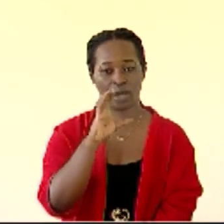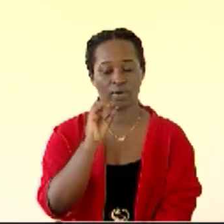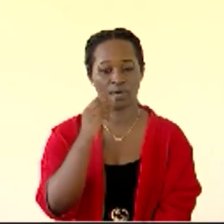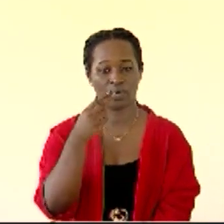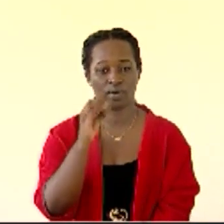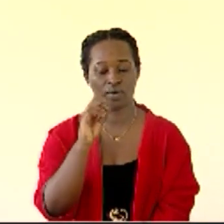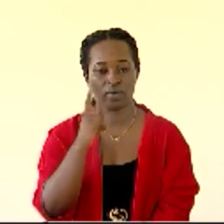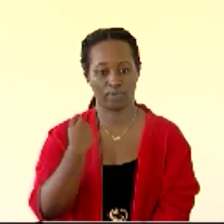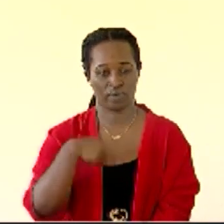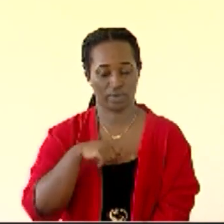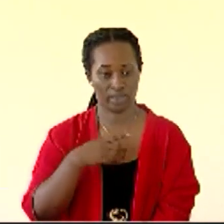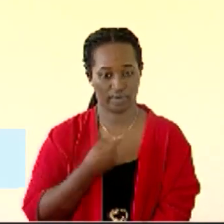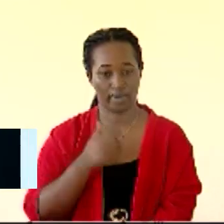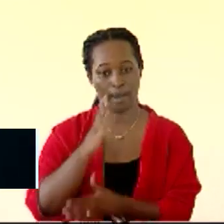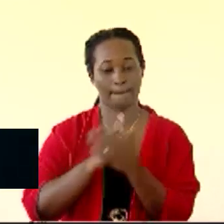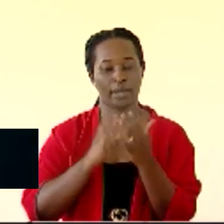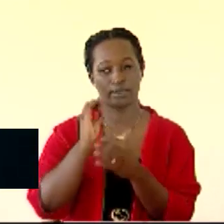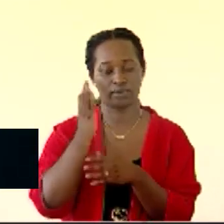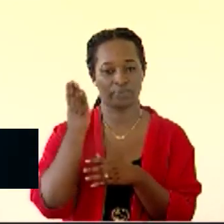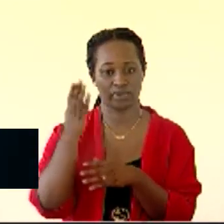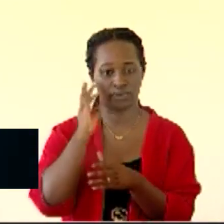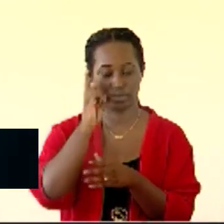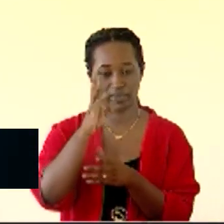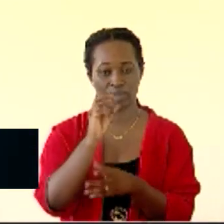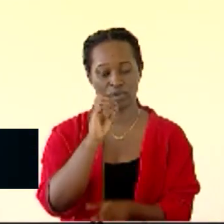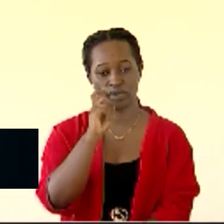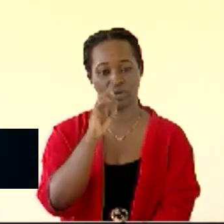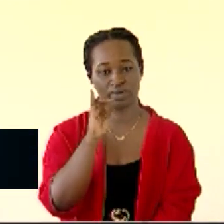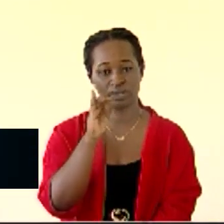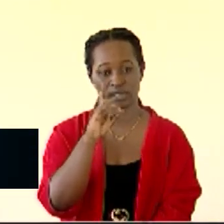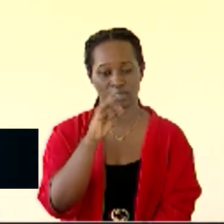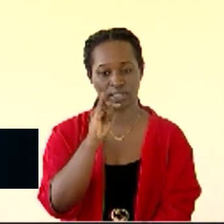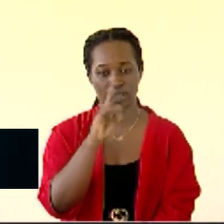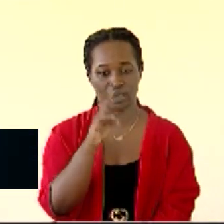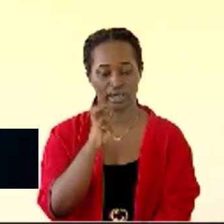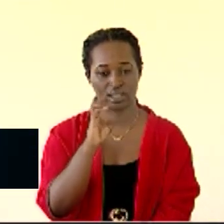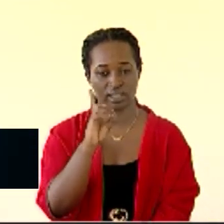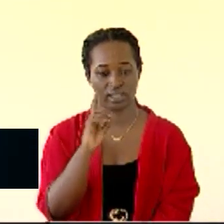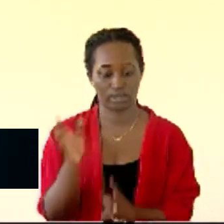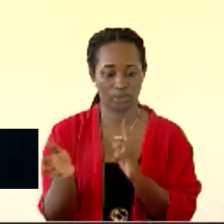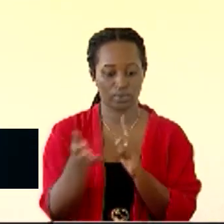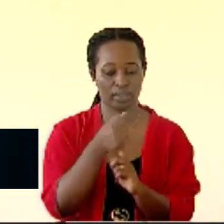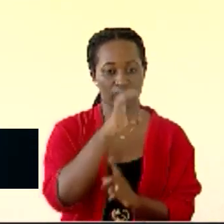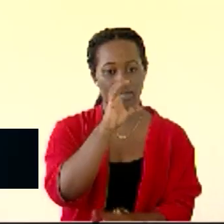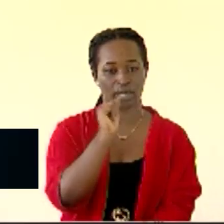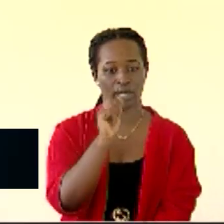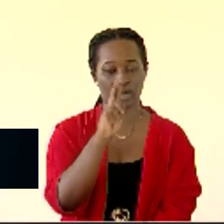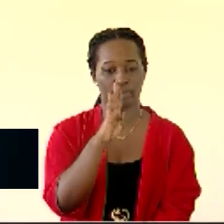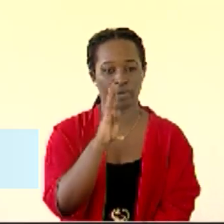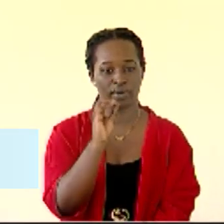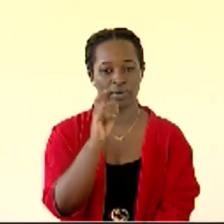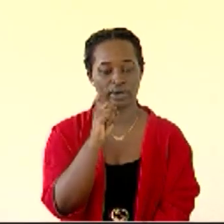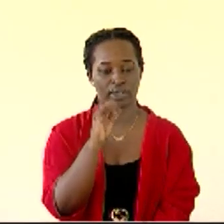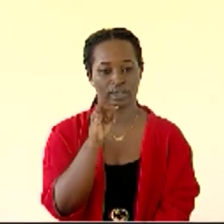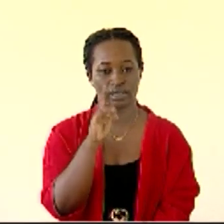part of it will be oxidized. So you oxidize part to get the carboxylic acid. And then react the carboxylic acid that